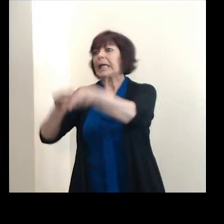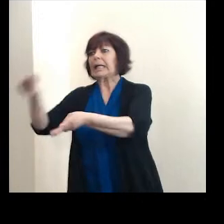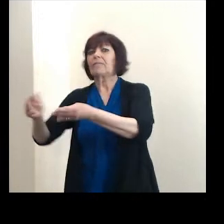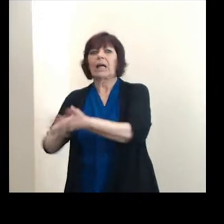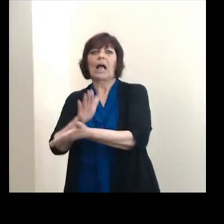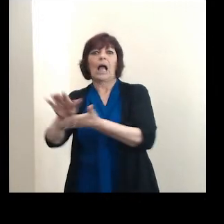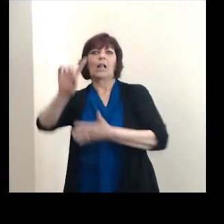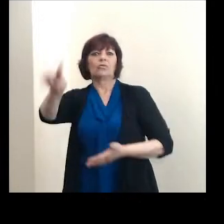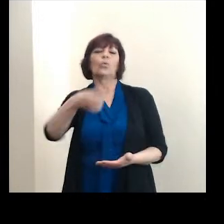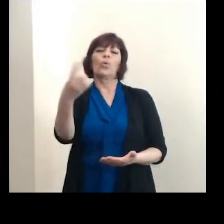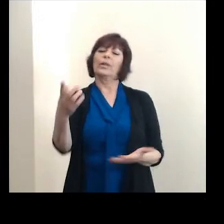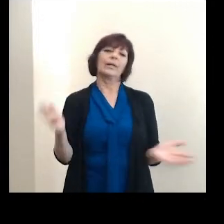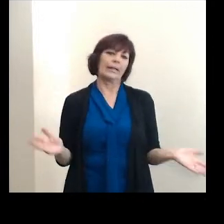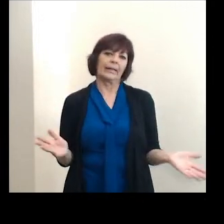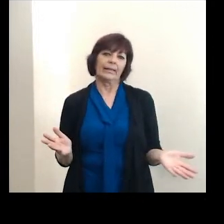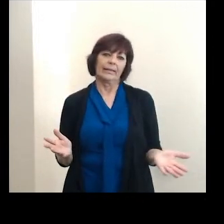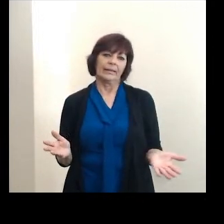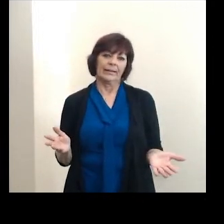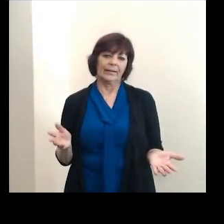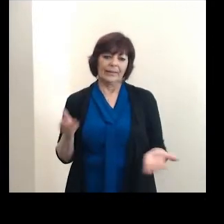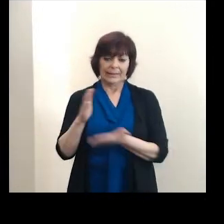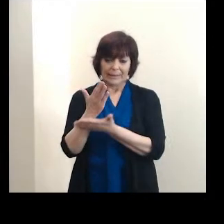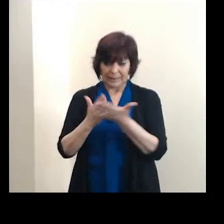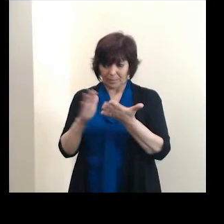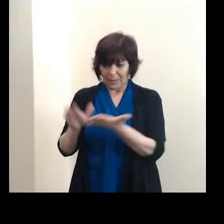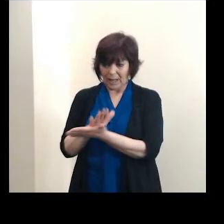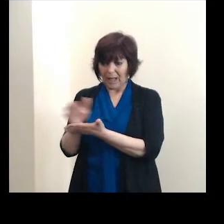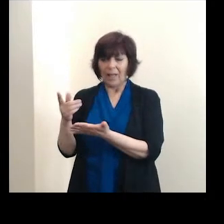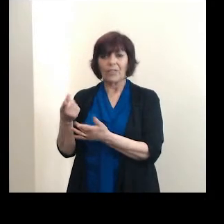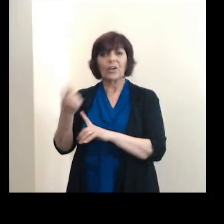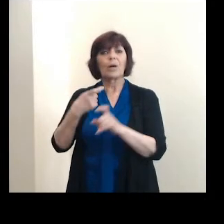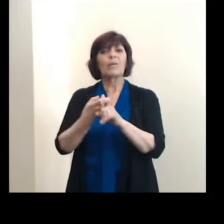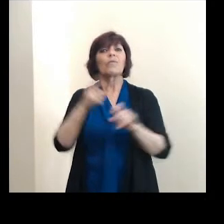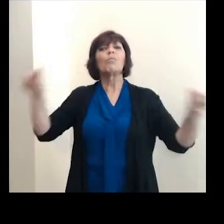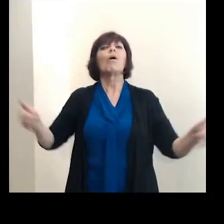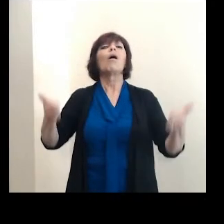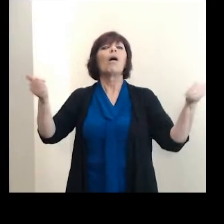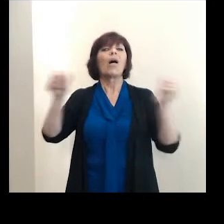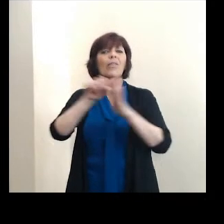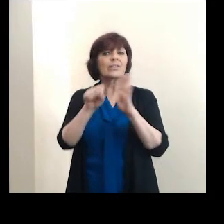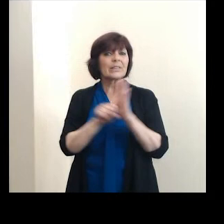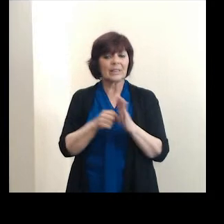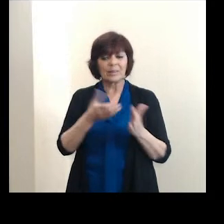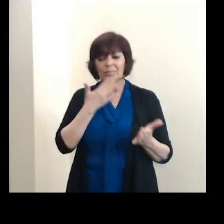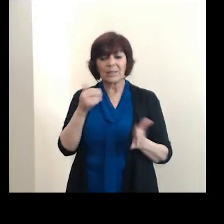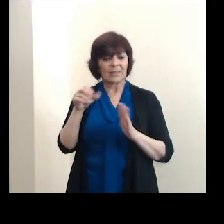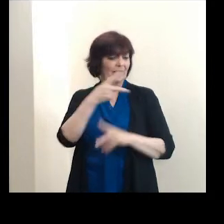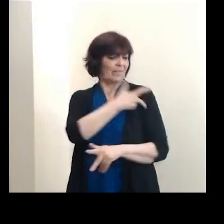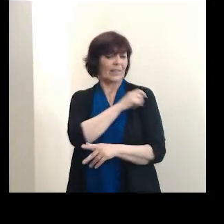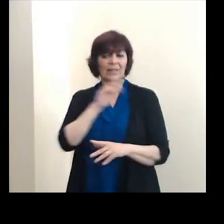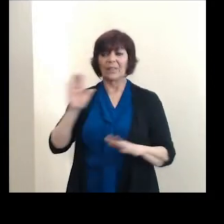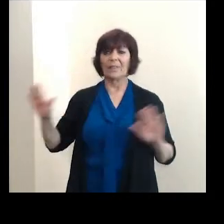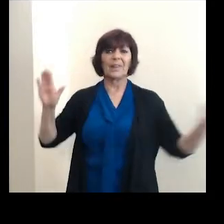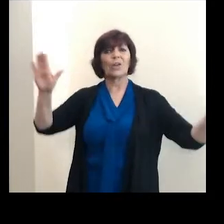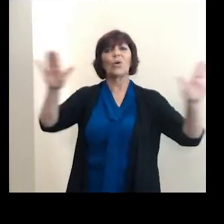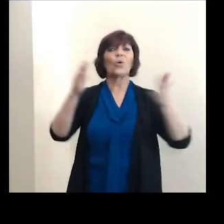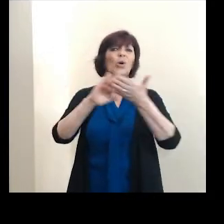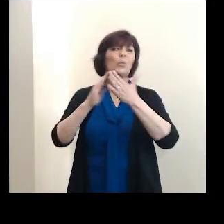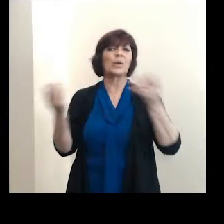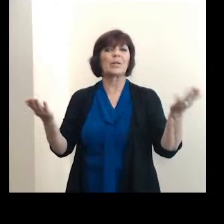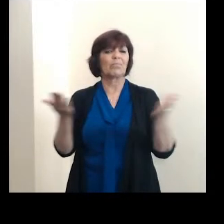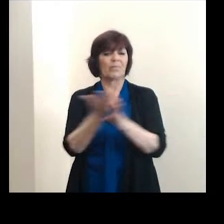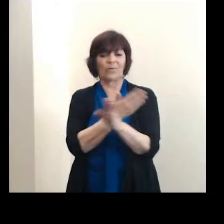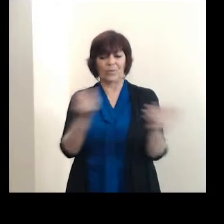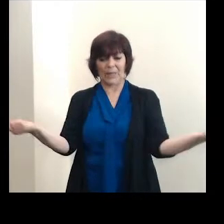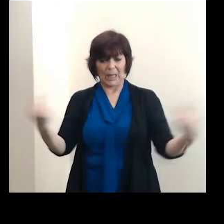The colleges are going, and for some of these colleges, the students are coming from outside the area. It's better if they get vaccinated in their home community before they come to college